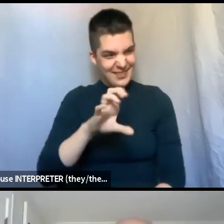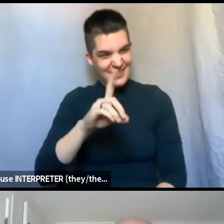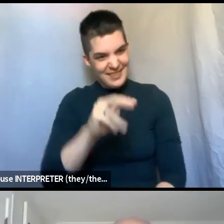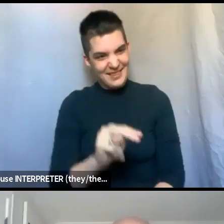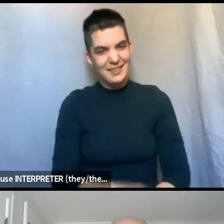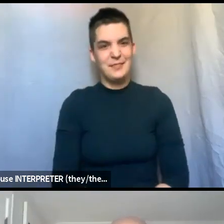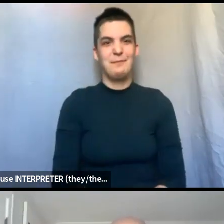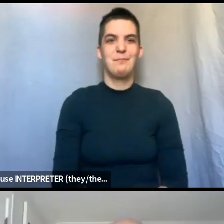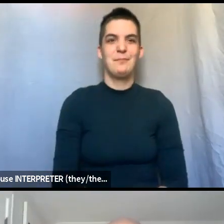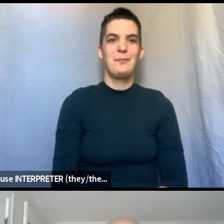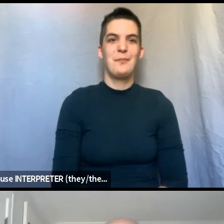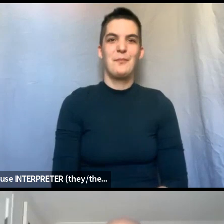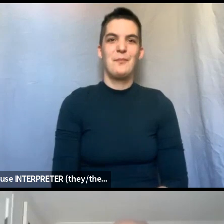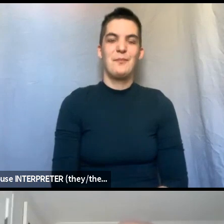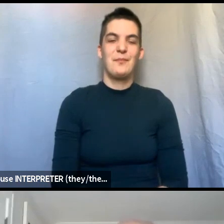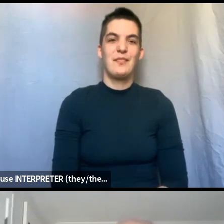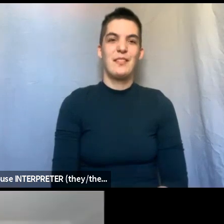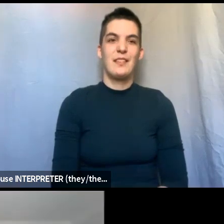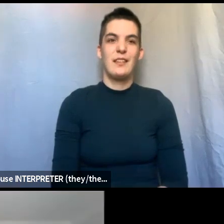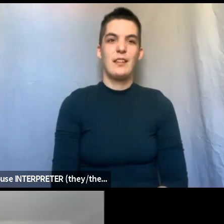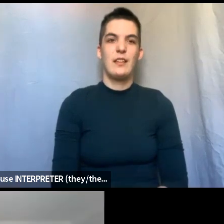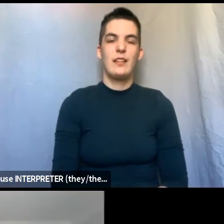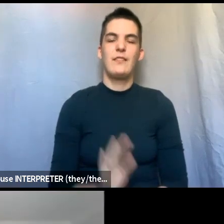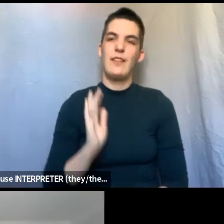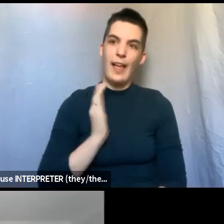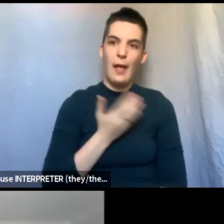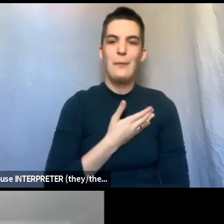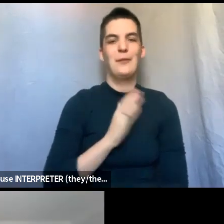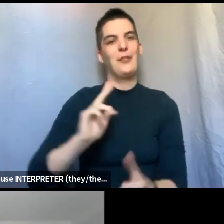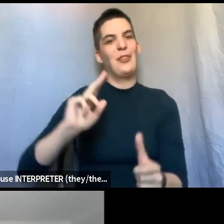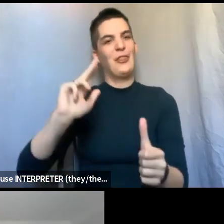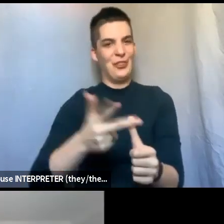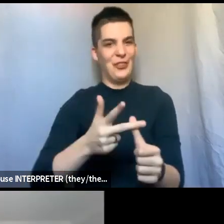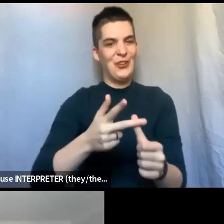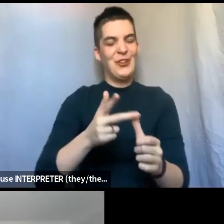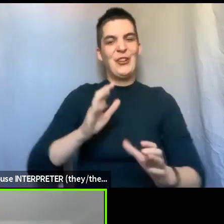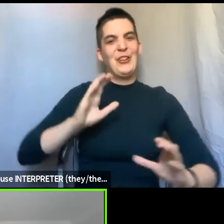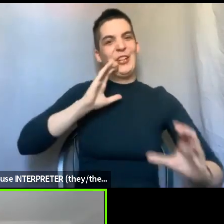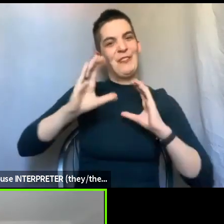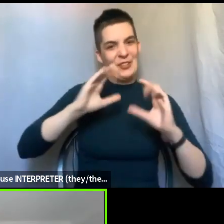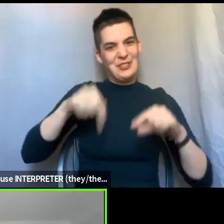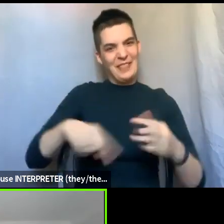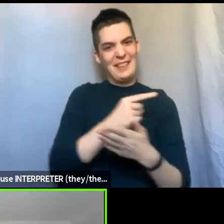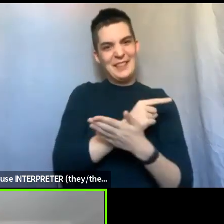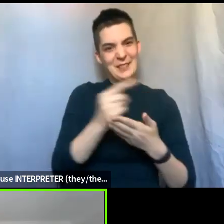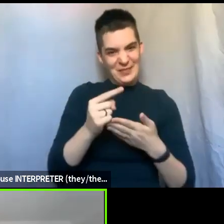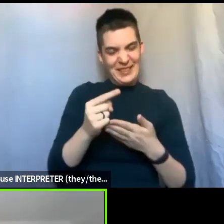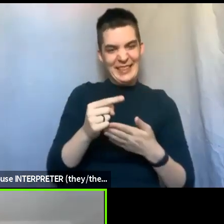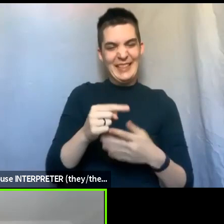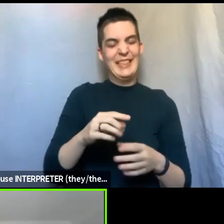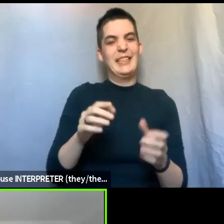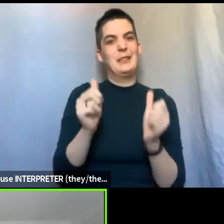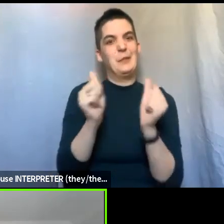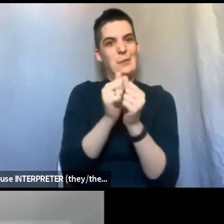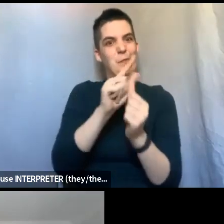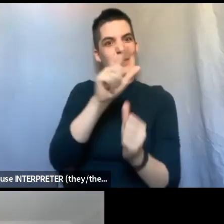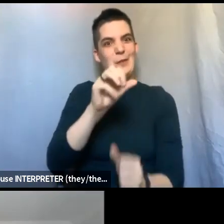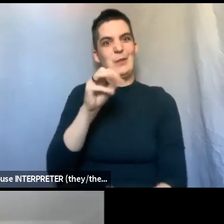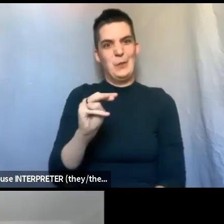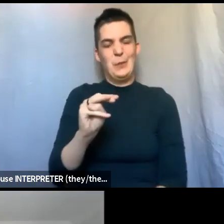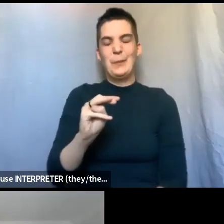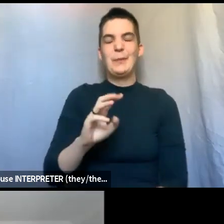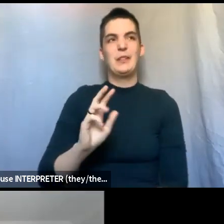our third conversation this week. By Zoom. The second on Zoom. I